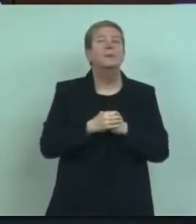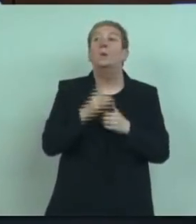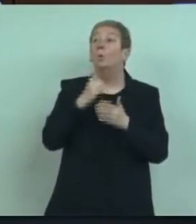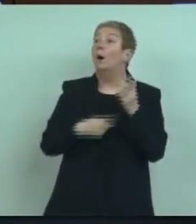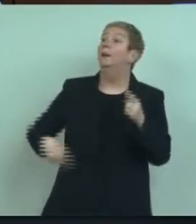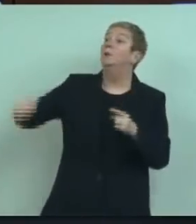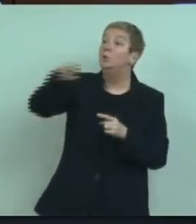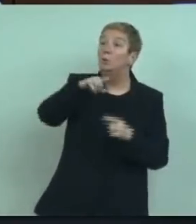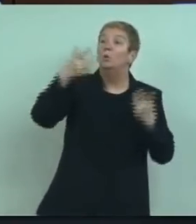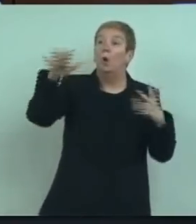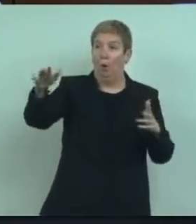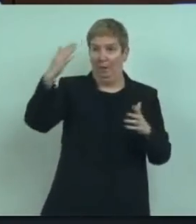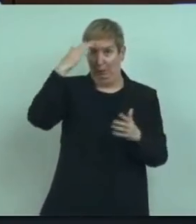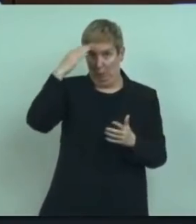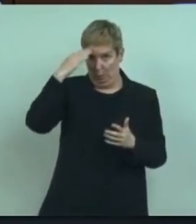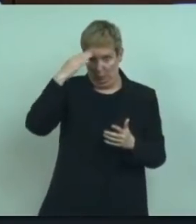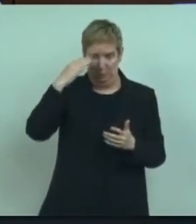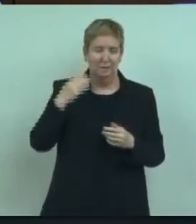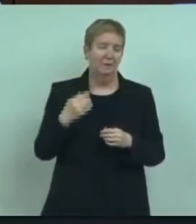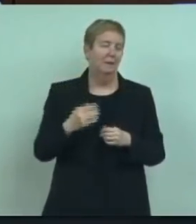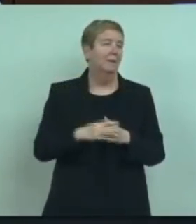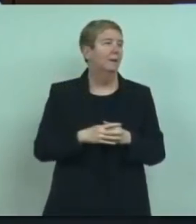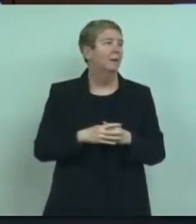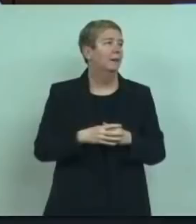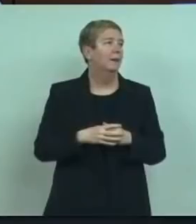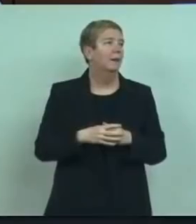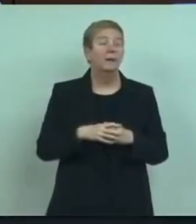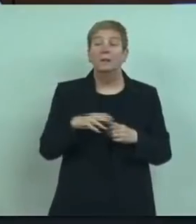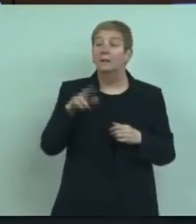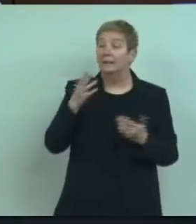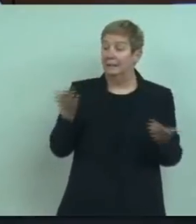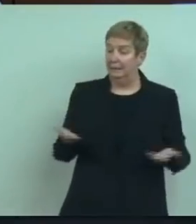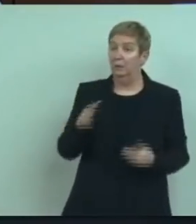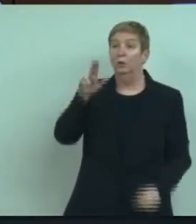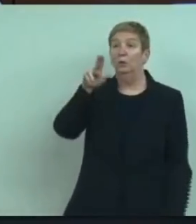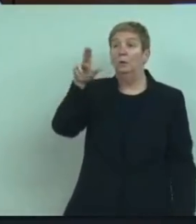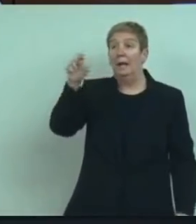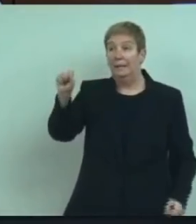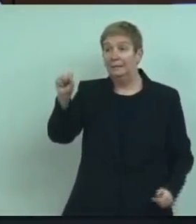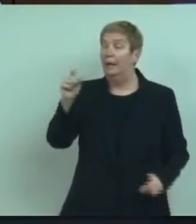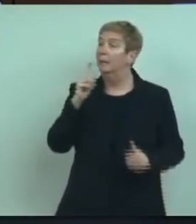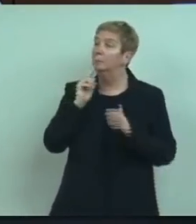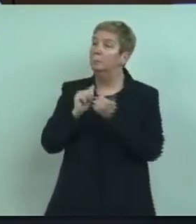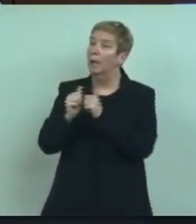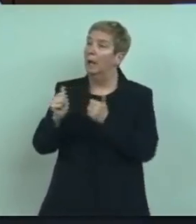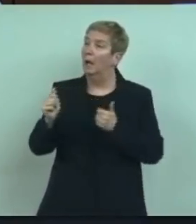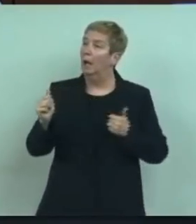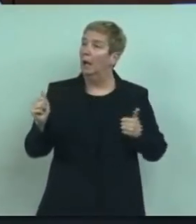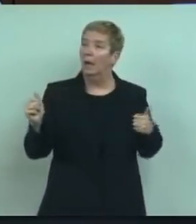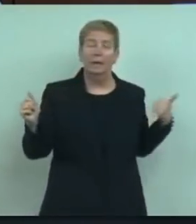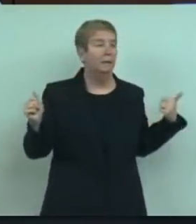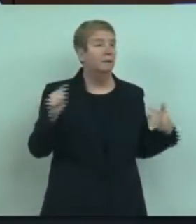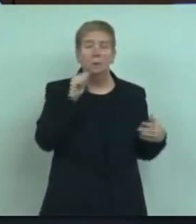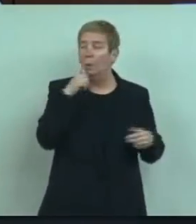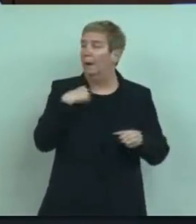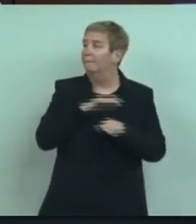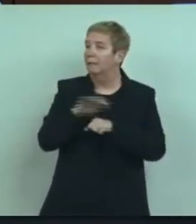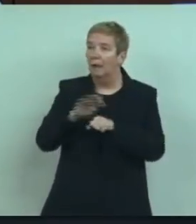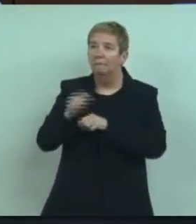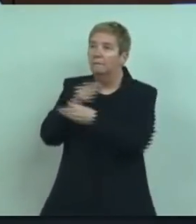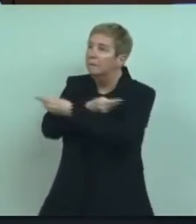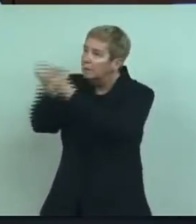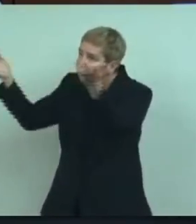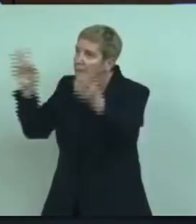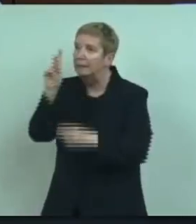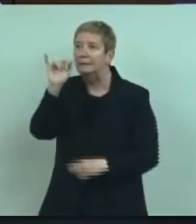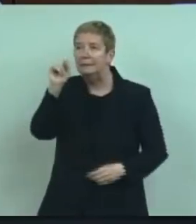knows that's global, which is the United States is really behind in making available testing